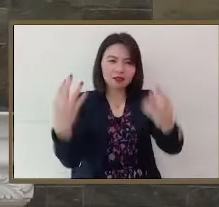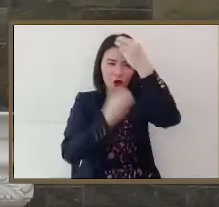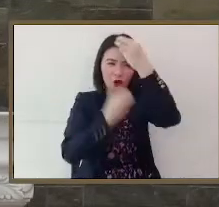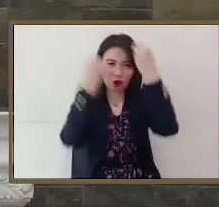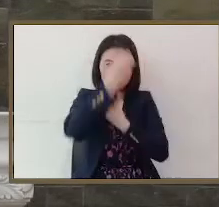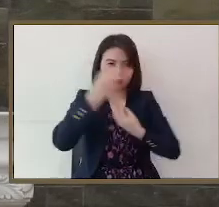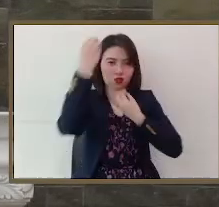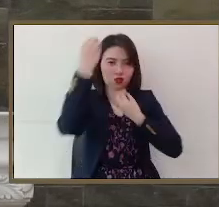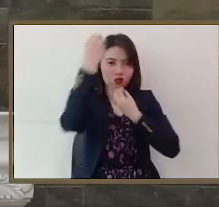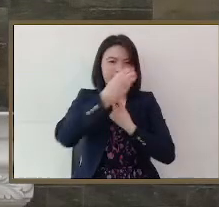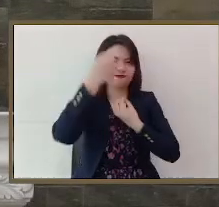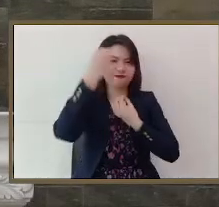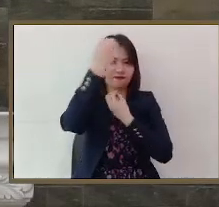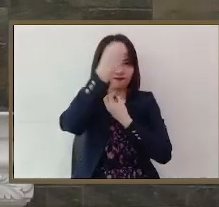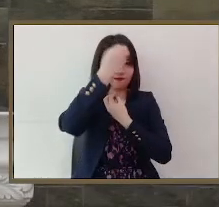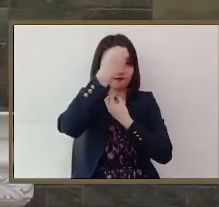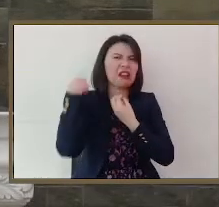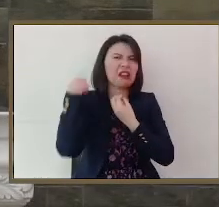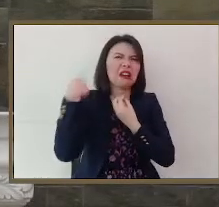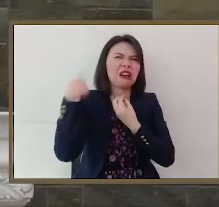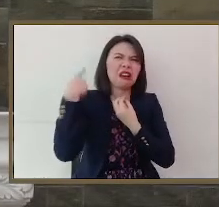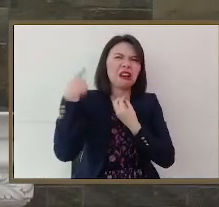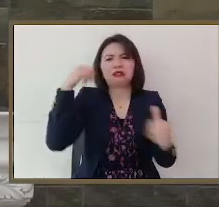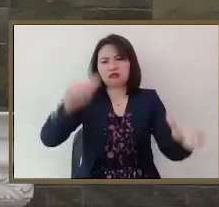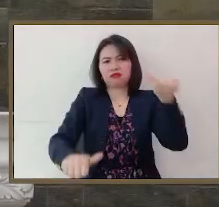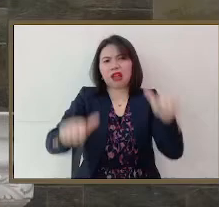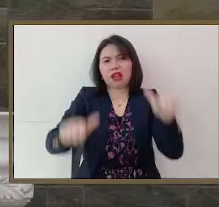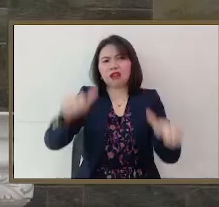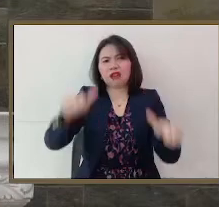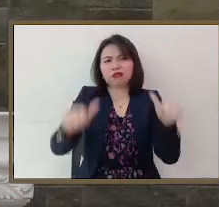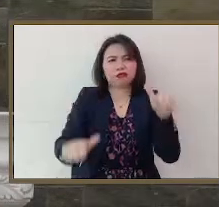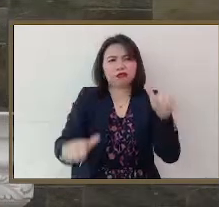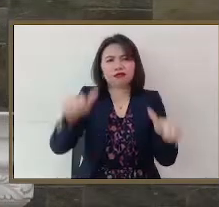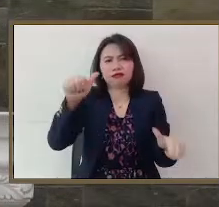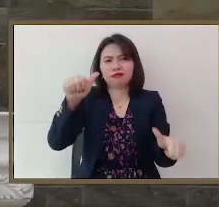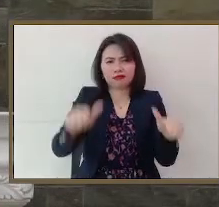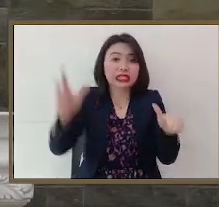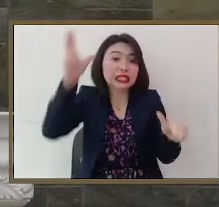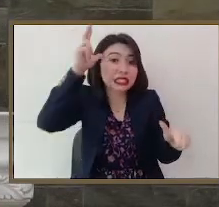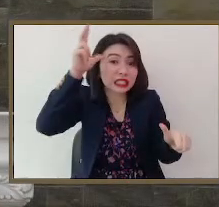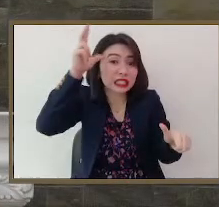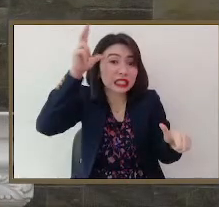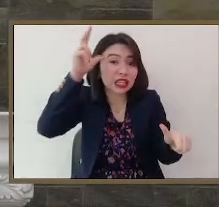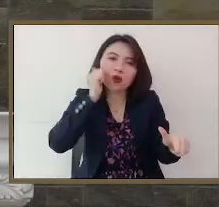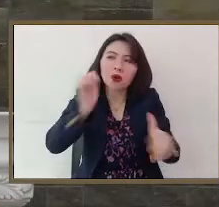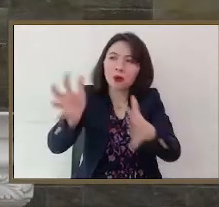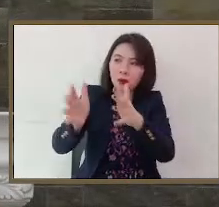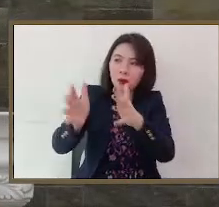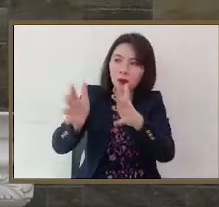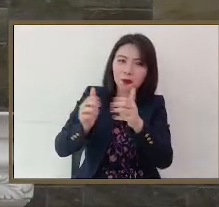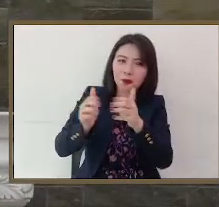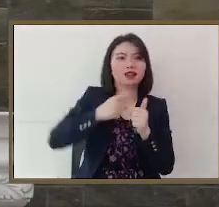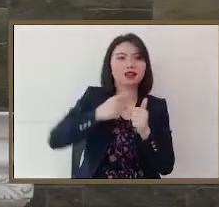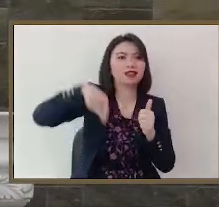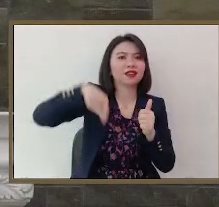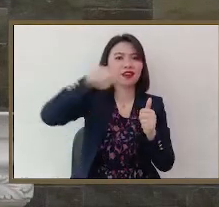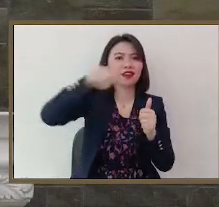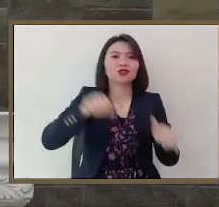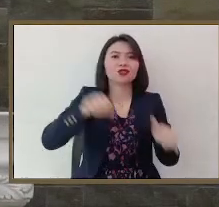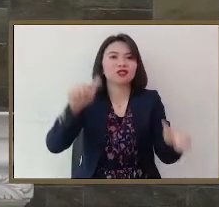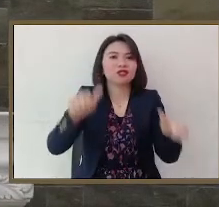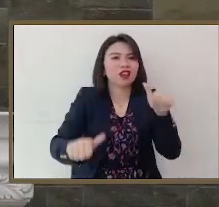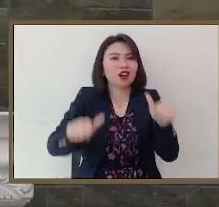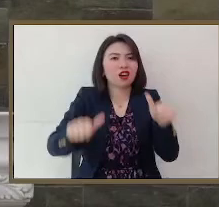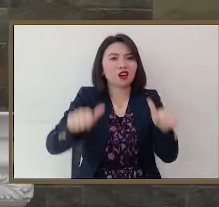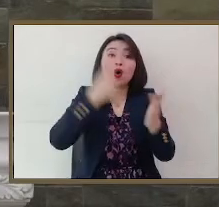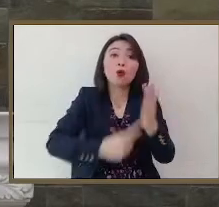You see, you know, Satan wants you to doubt what God has declared. He